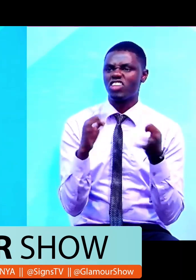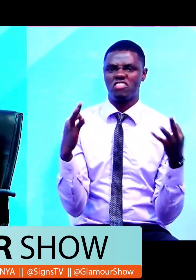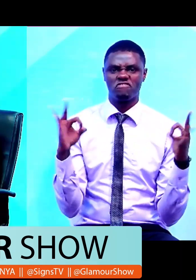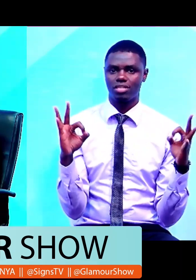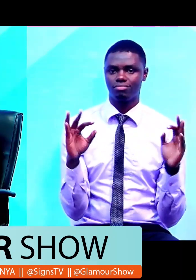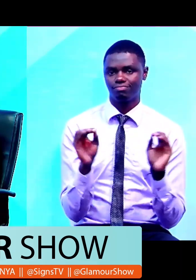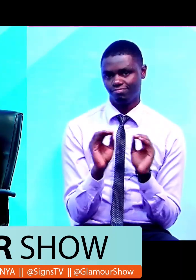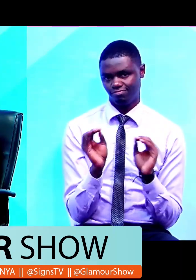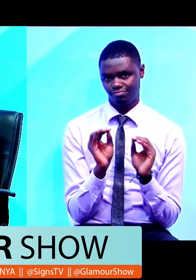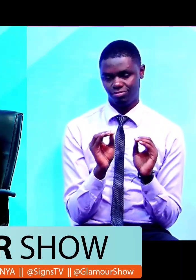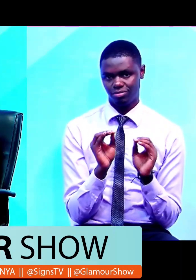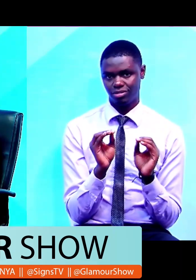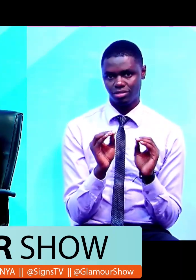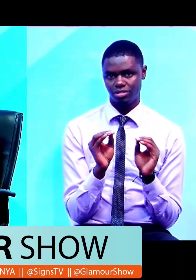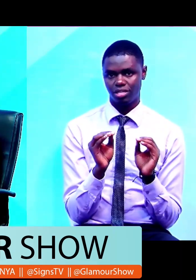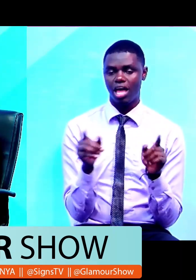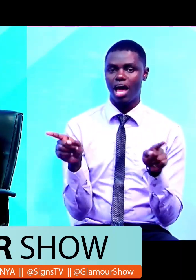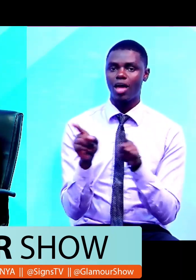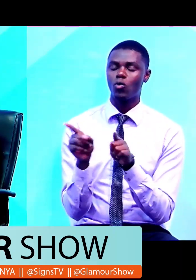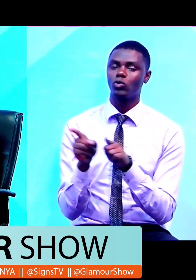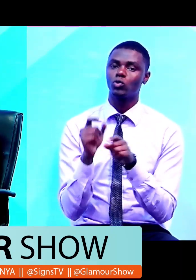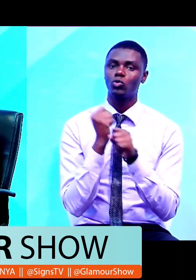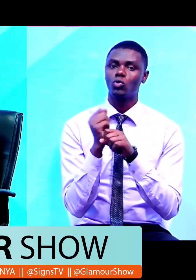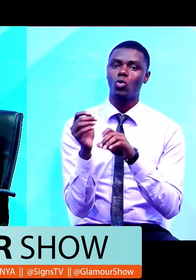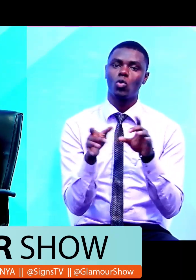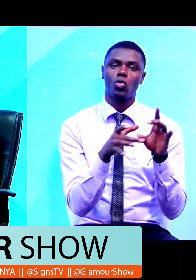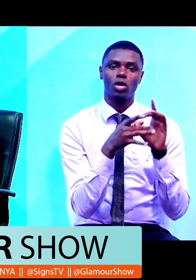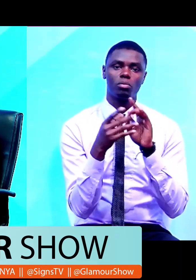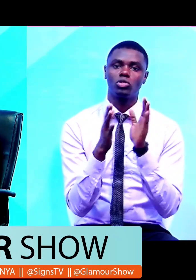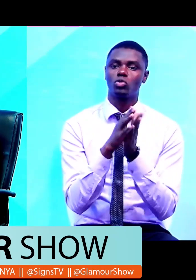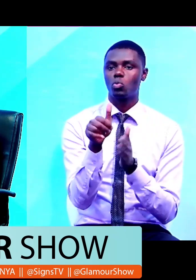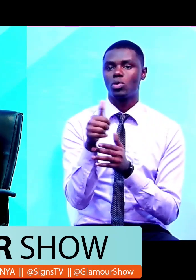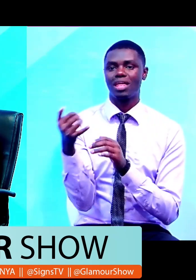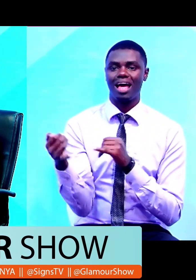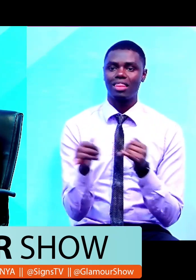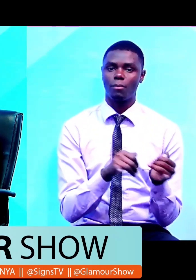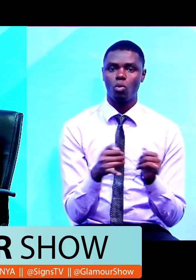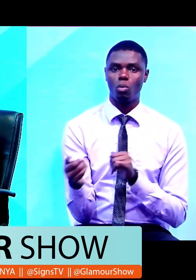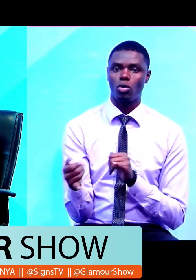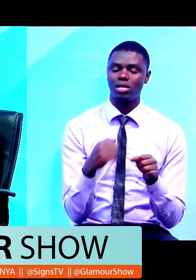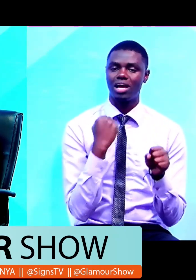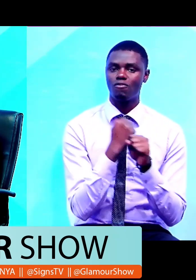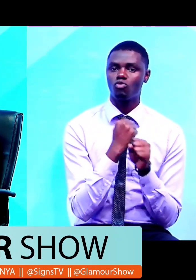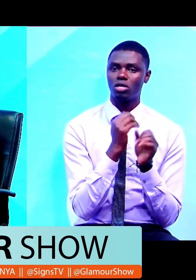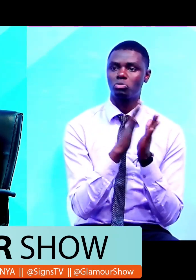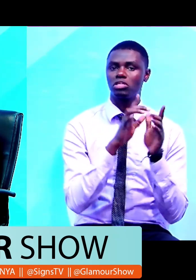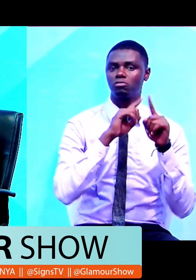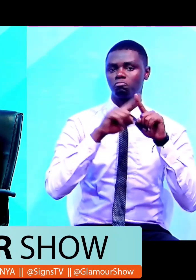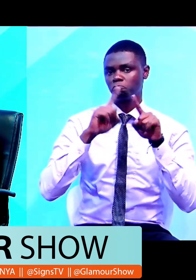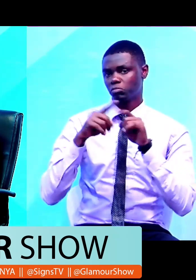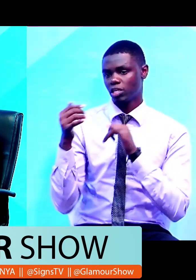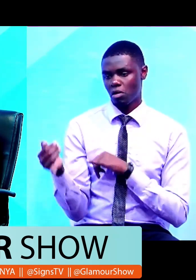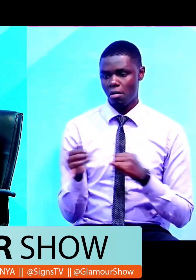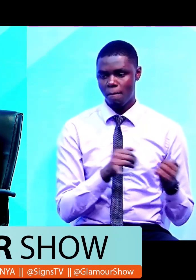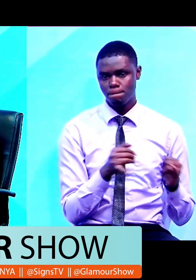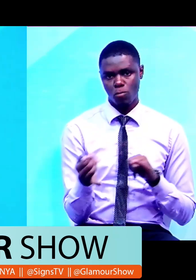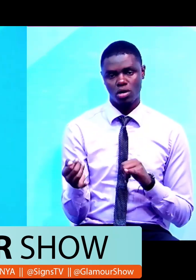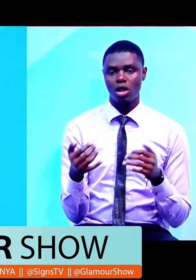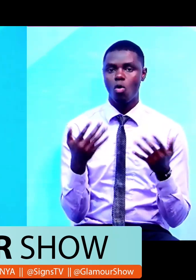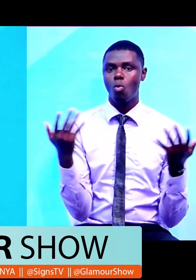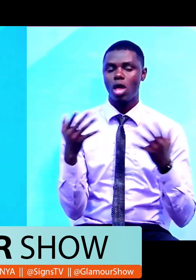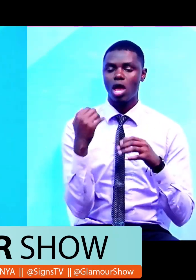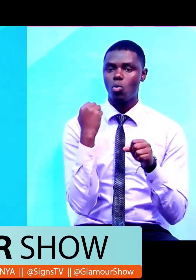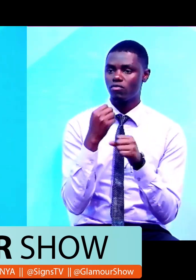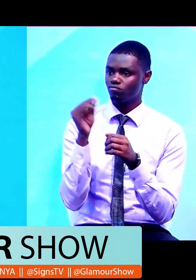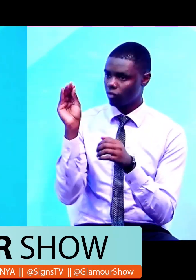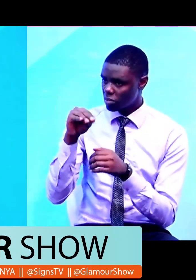I also do collaborations with other models. I have worked with several other models where I have done their